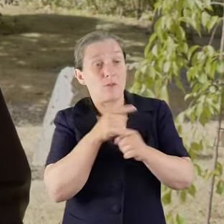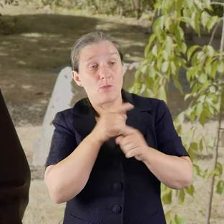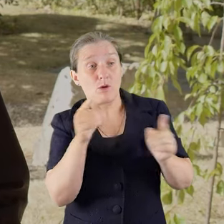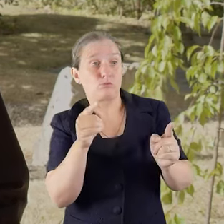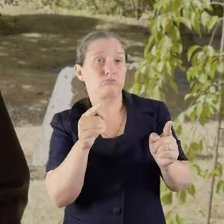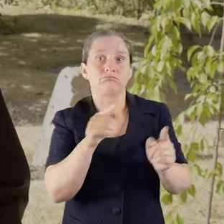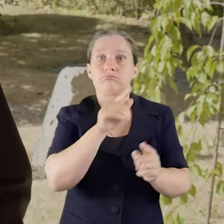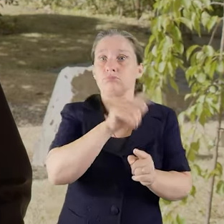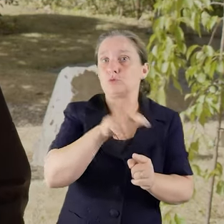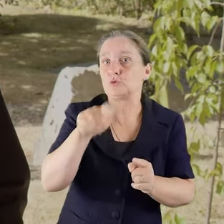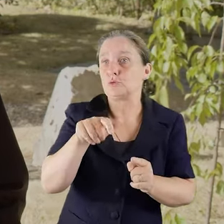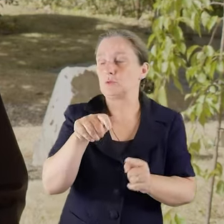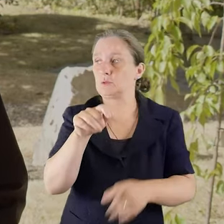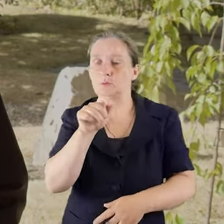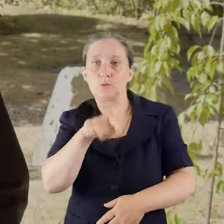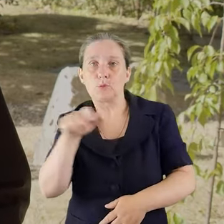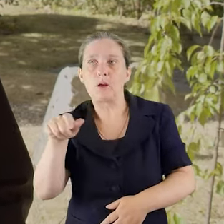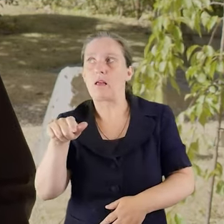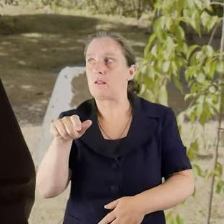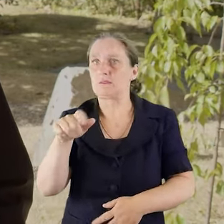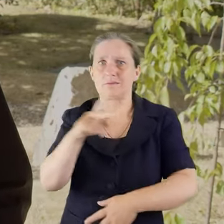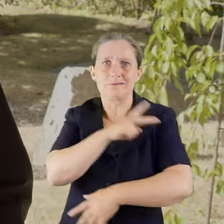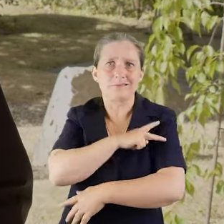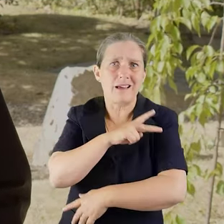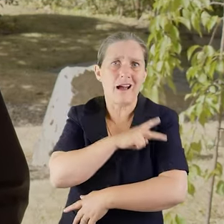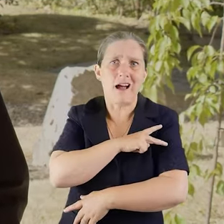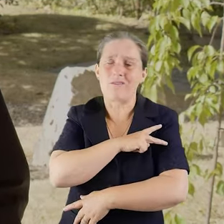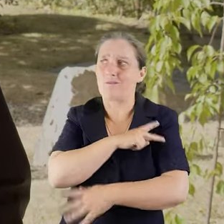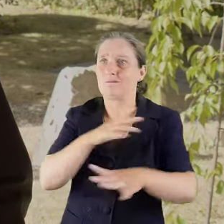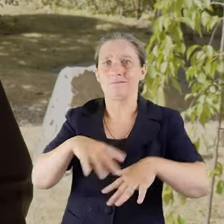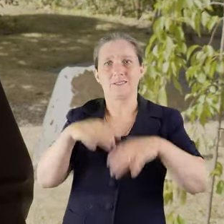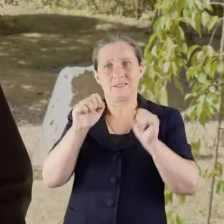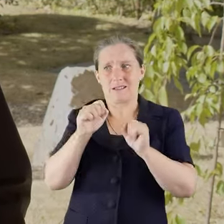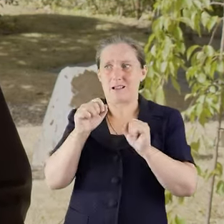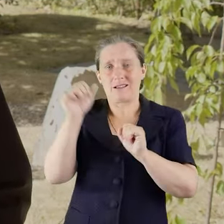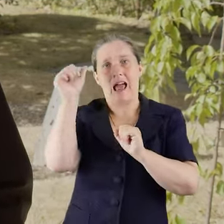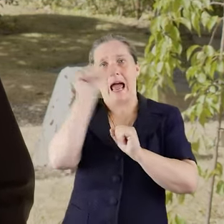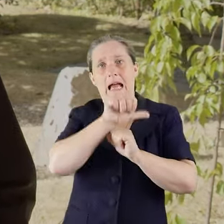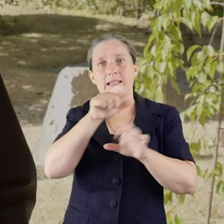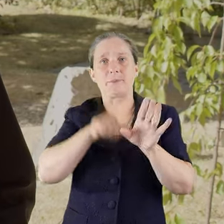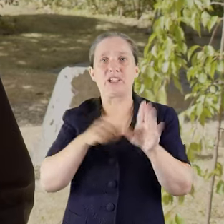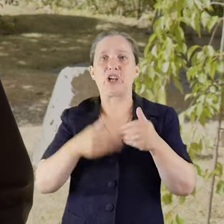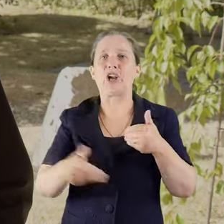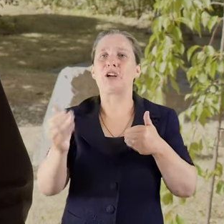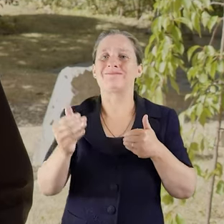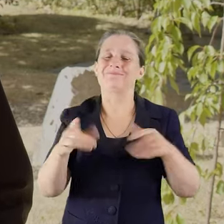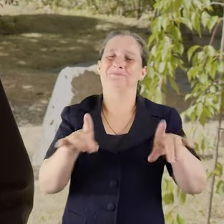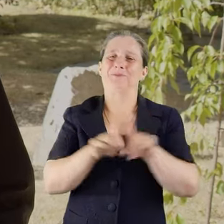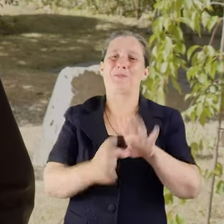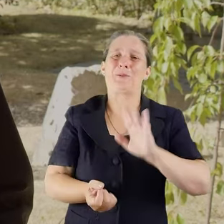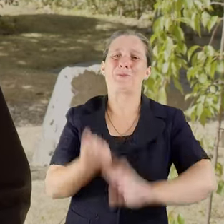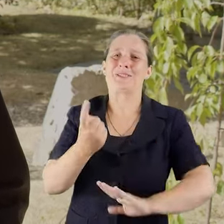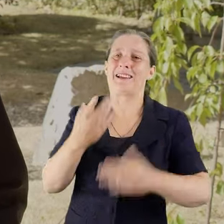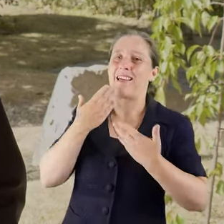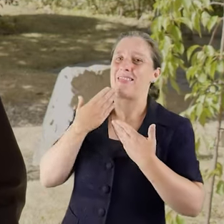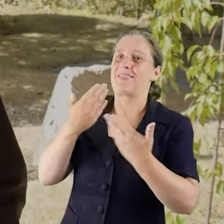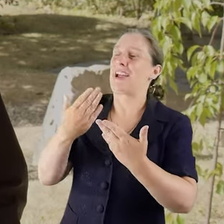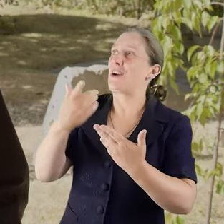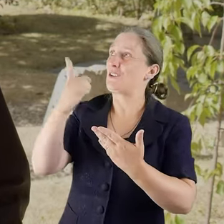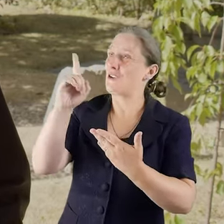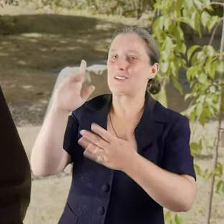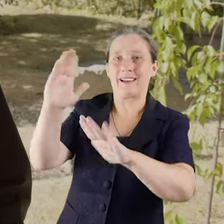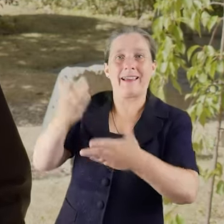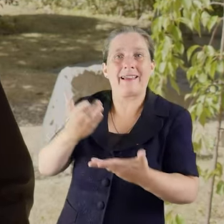new academic year, either as pupils, students or staff, but also a day to give thanks to God for the gift of